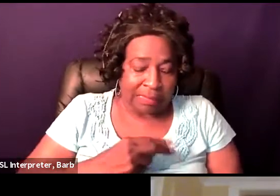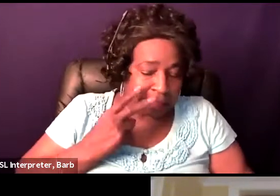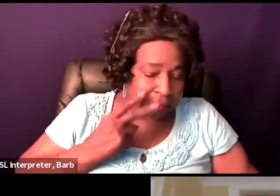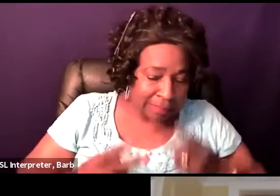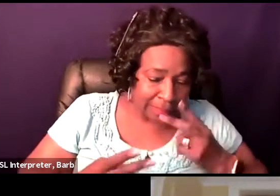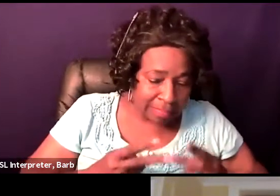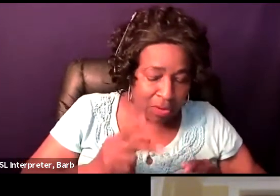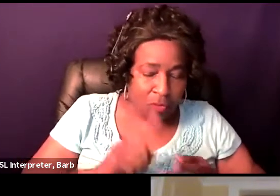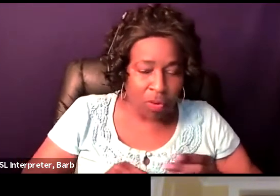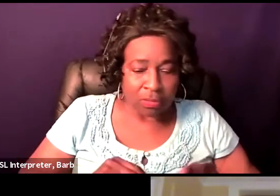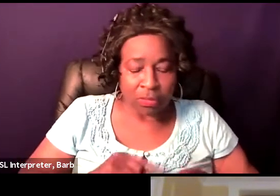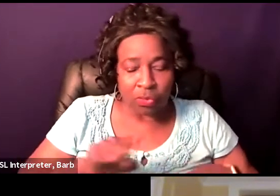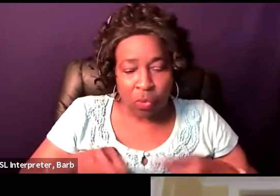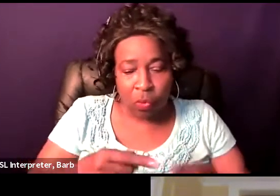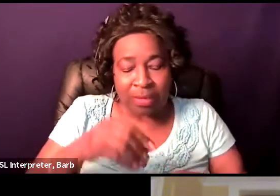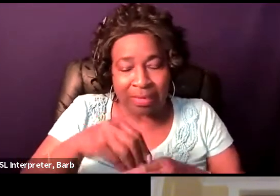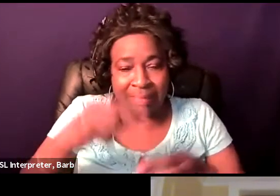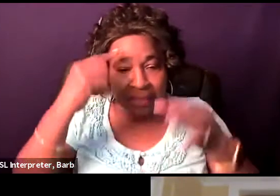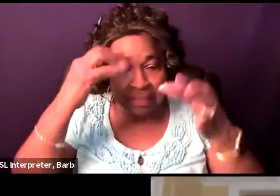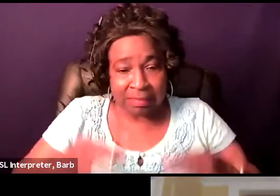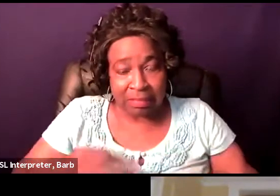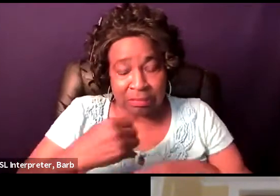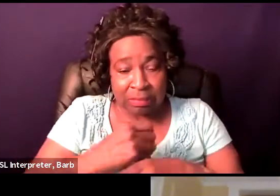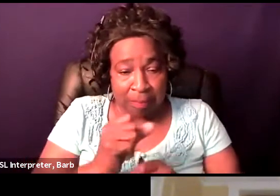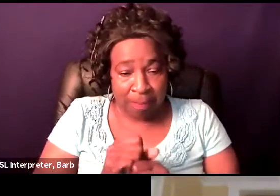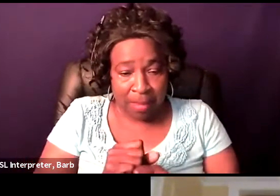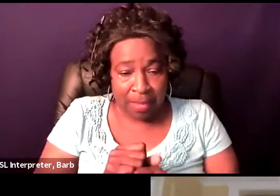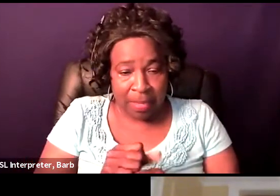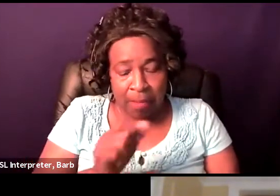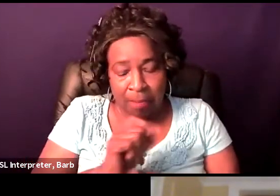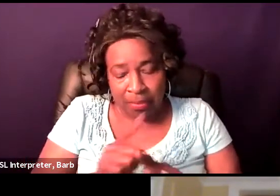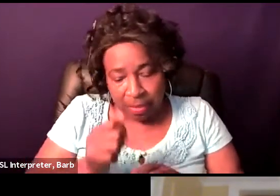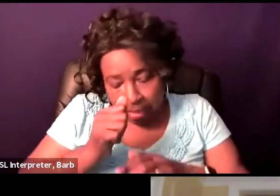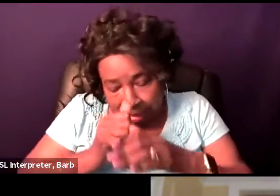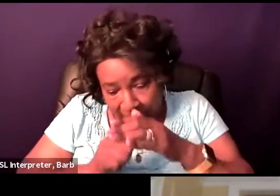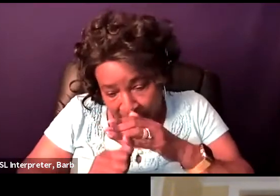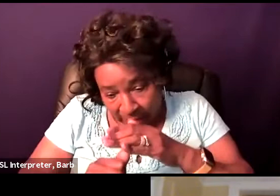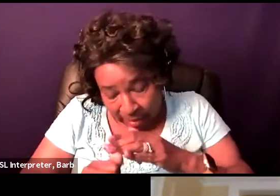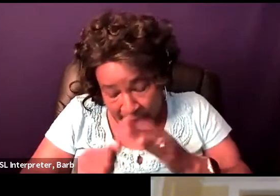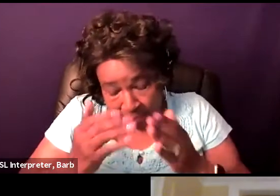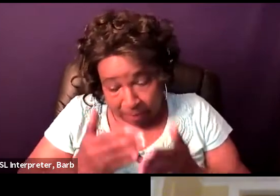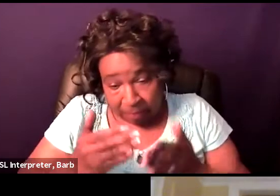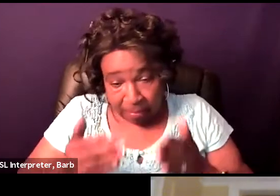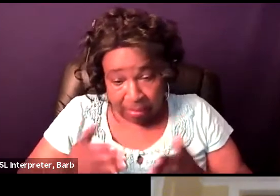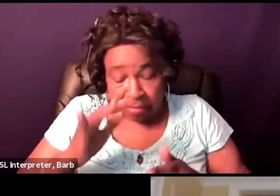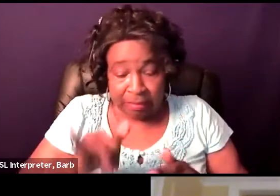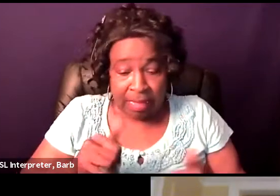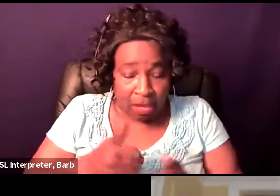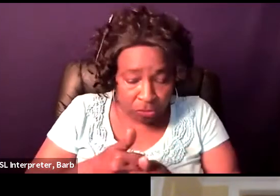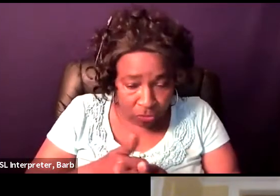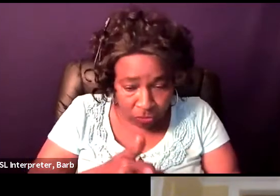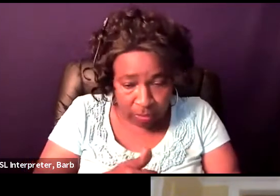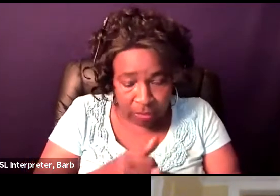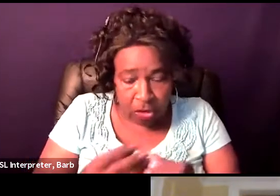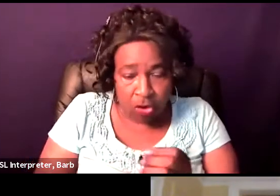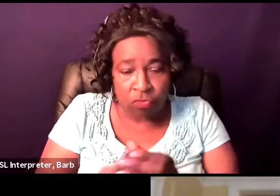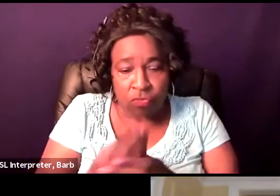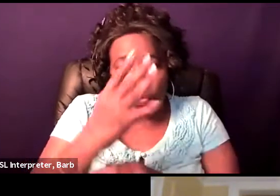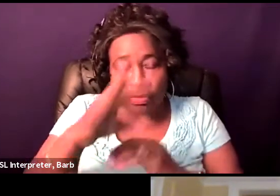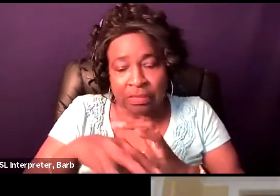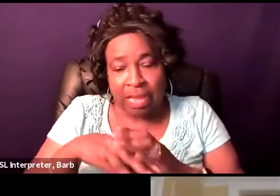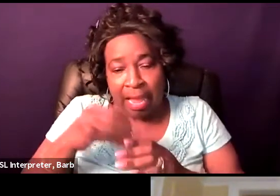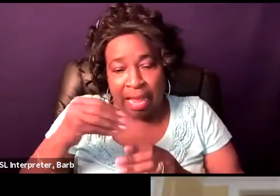going into the decisions that are being made. The underlying principles that tracking grows out of a